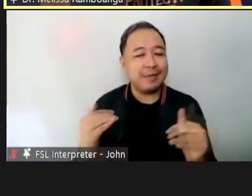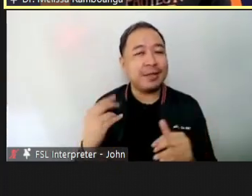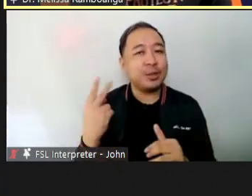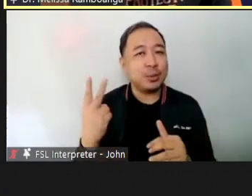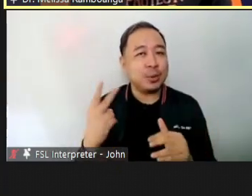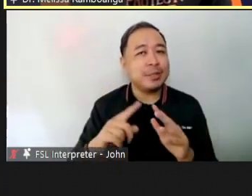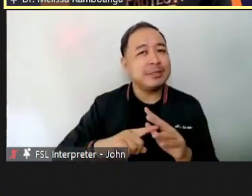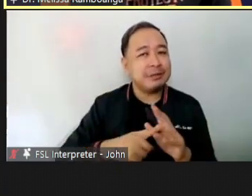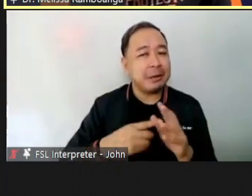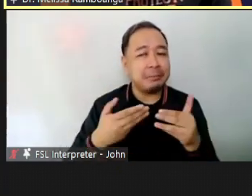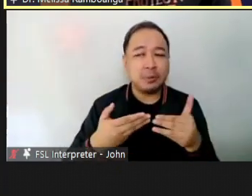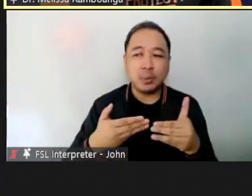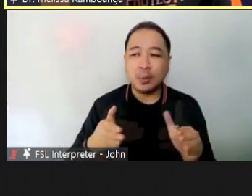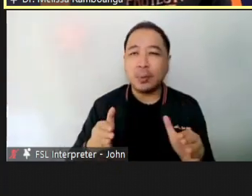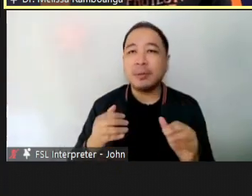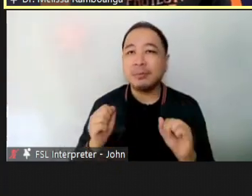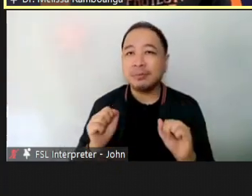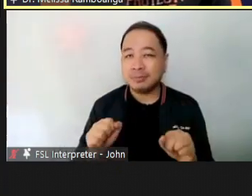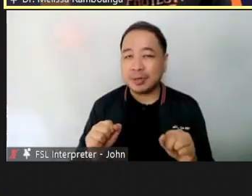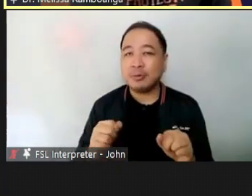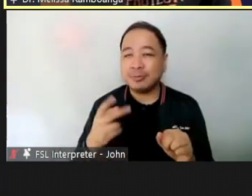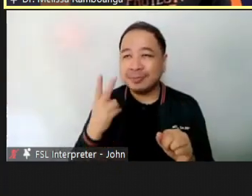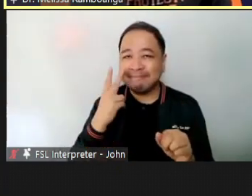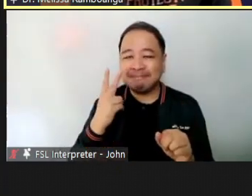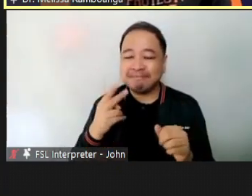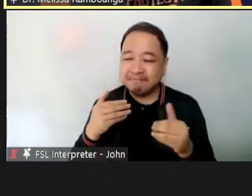up and move towards the future.